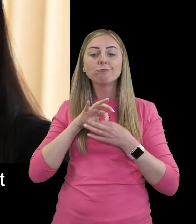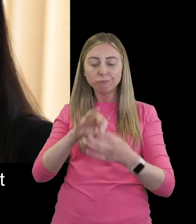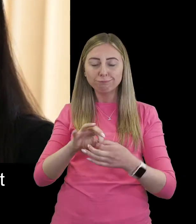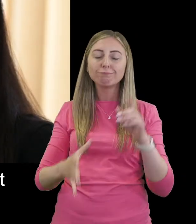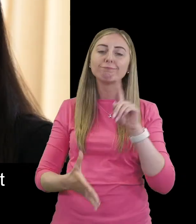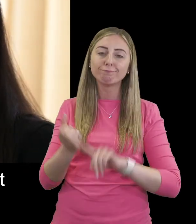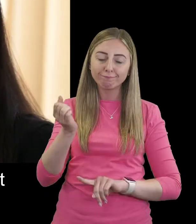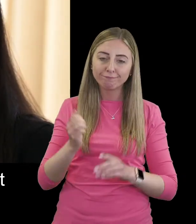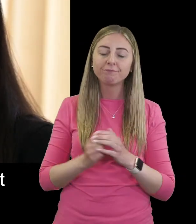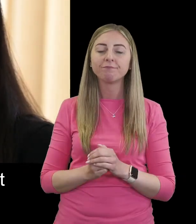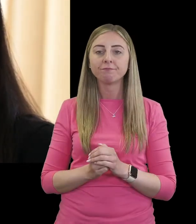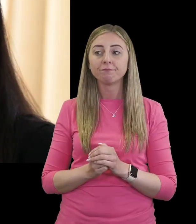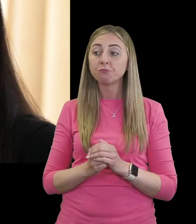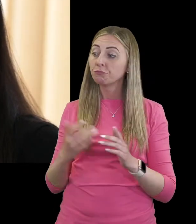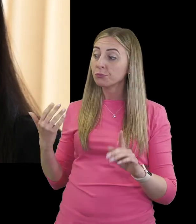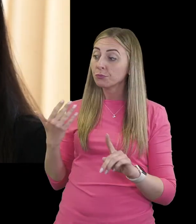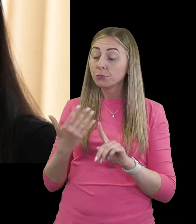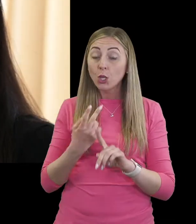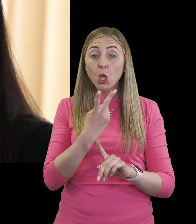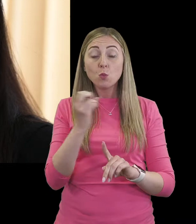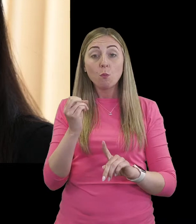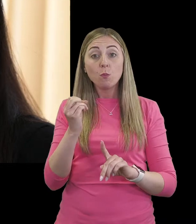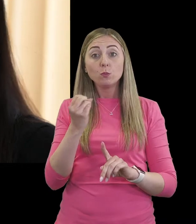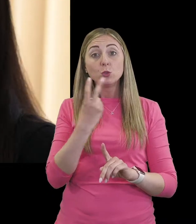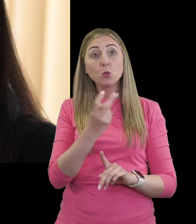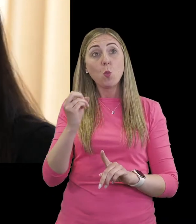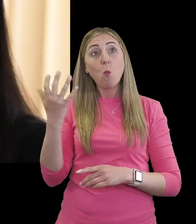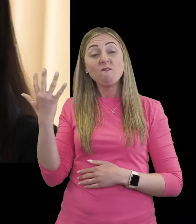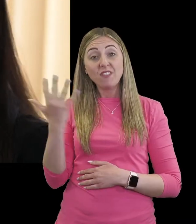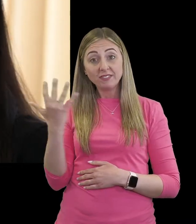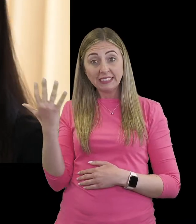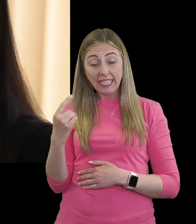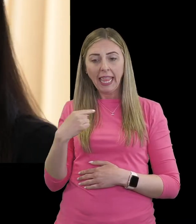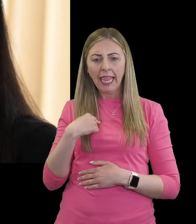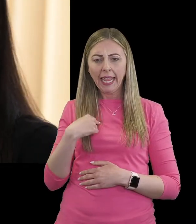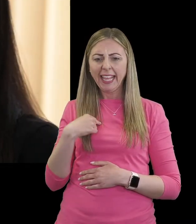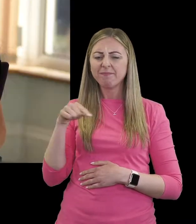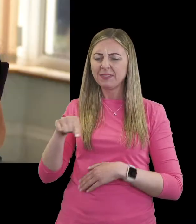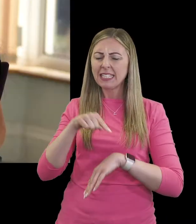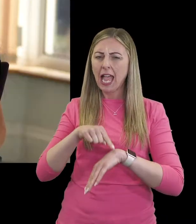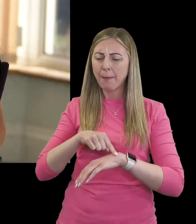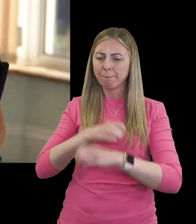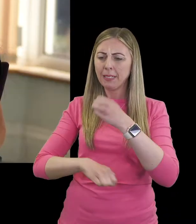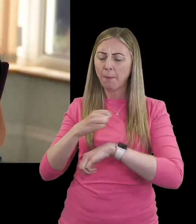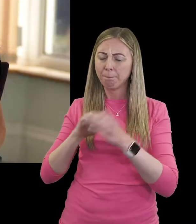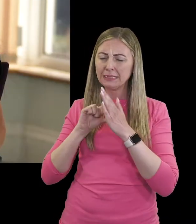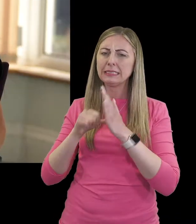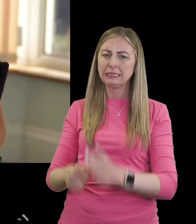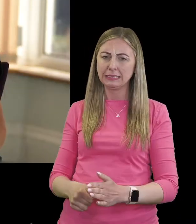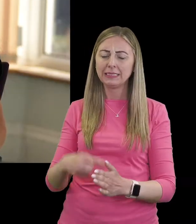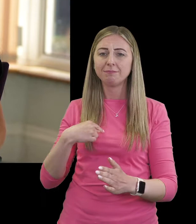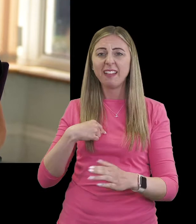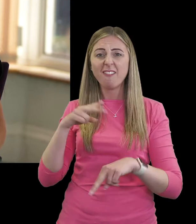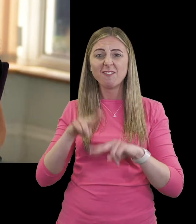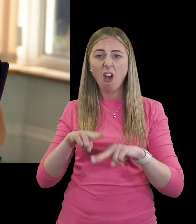2015 is probably the key marker point for me where it became very turbulent in my life. My dad